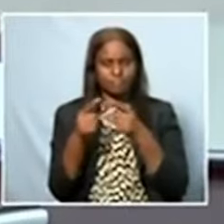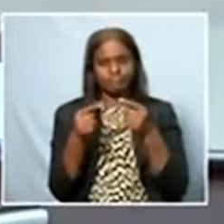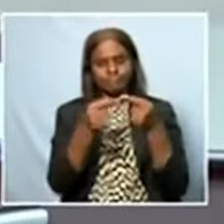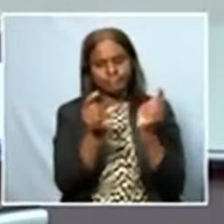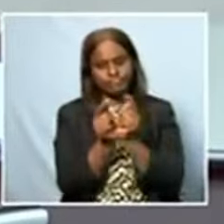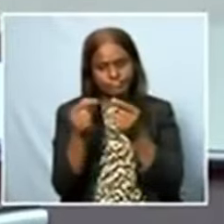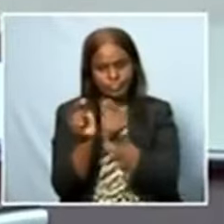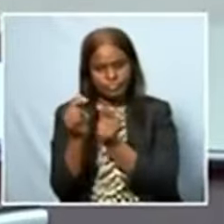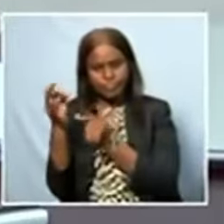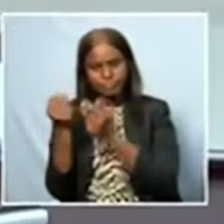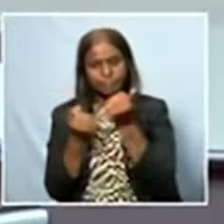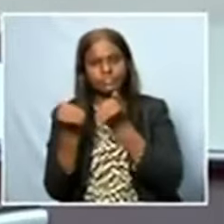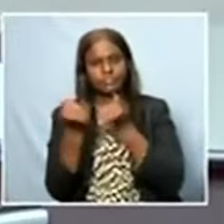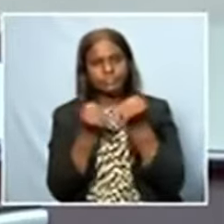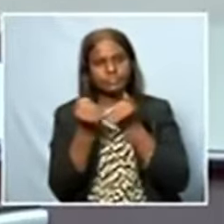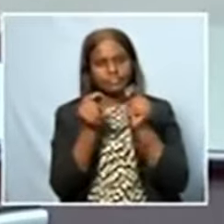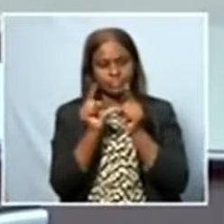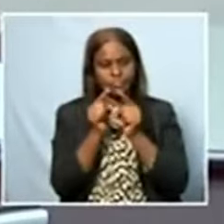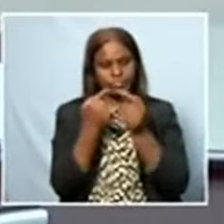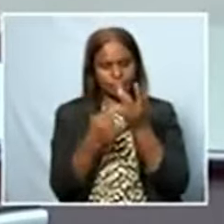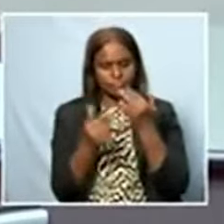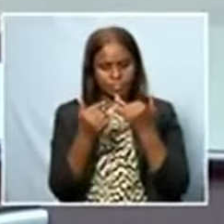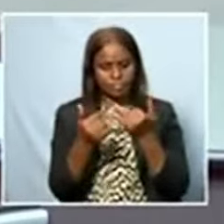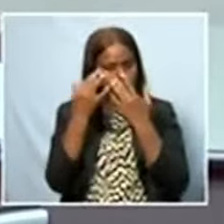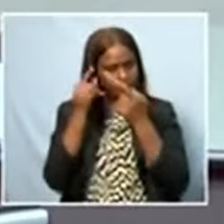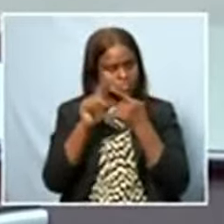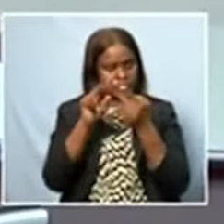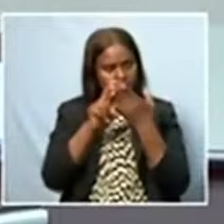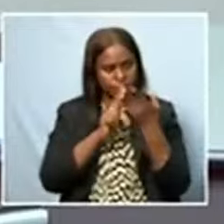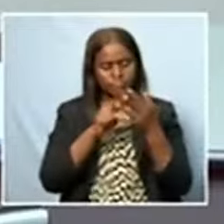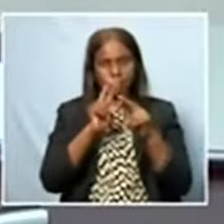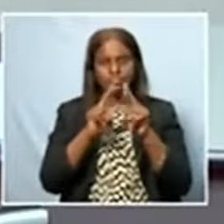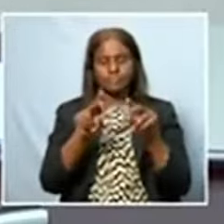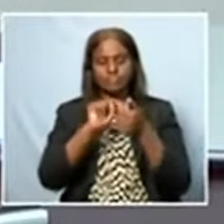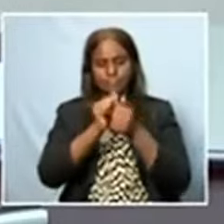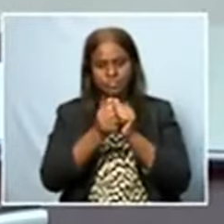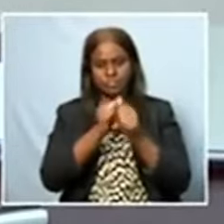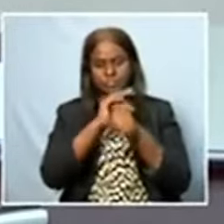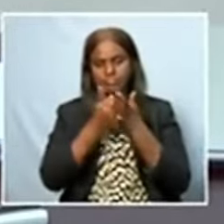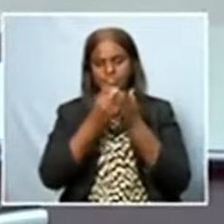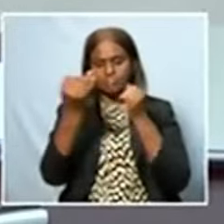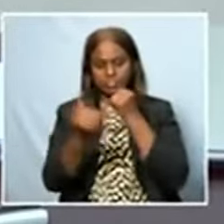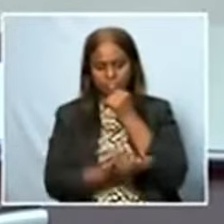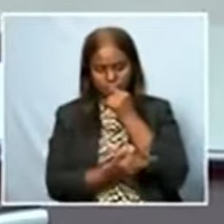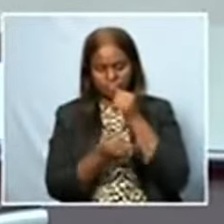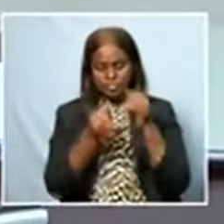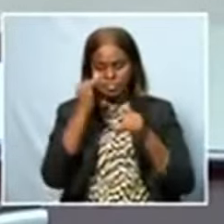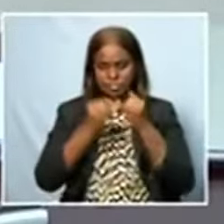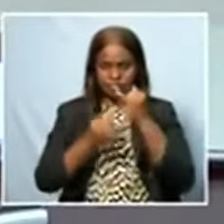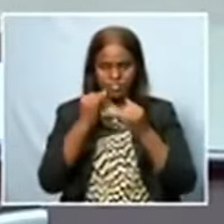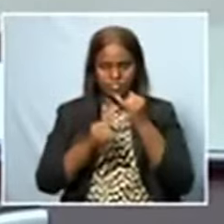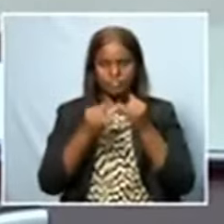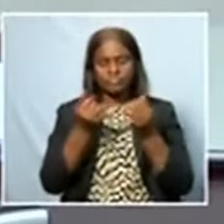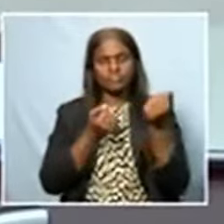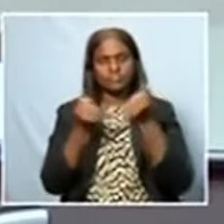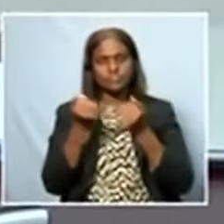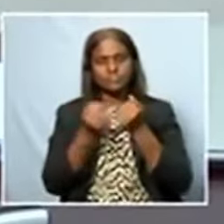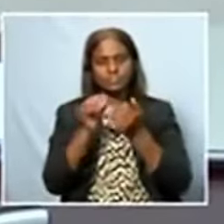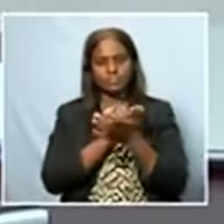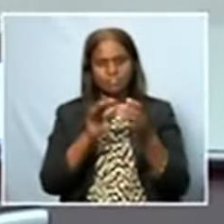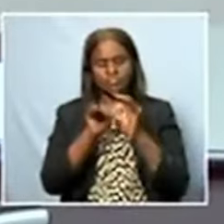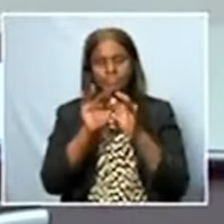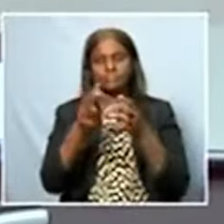categories of motor vehicles. And they wish to report that, Chair, the amendments are intended to introduce finer classification of these vehicles based on